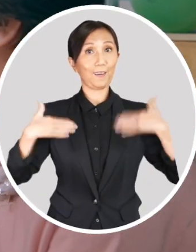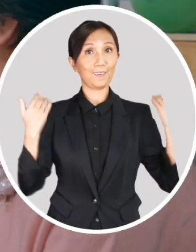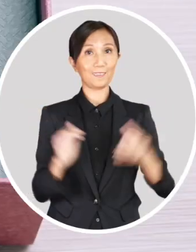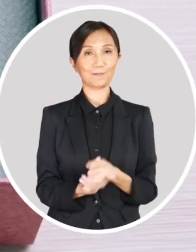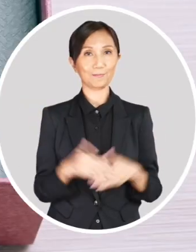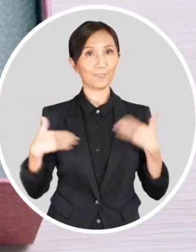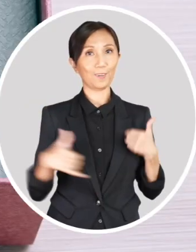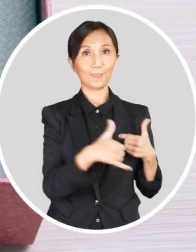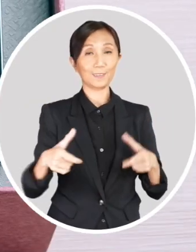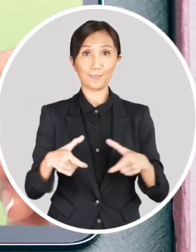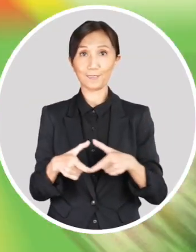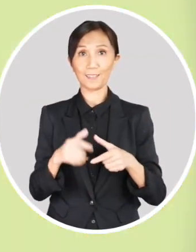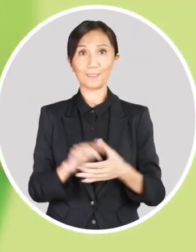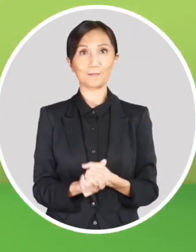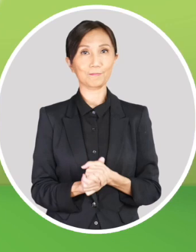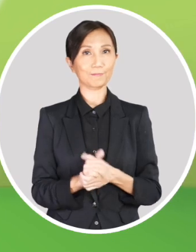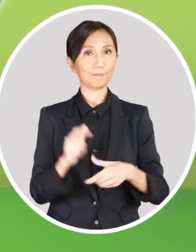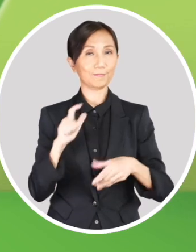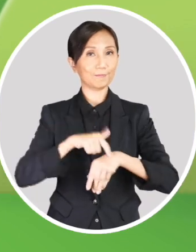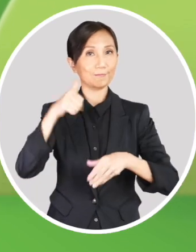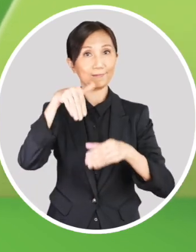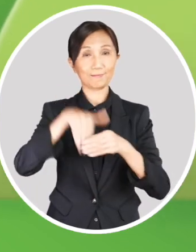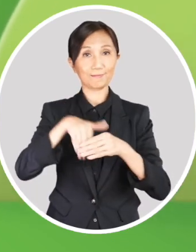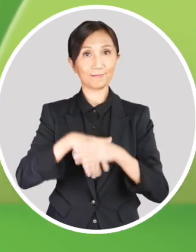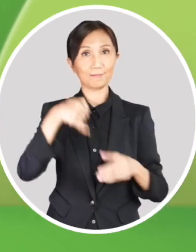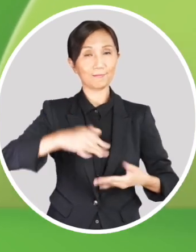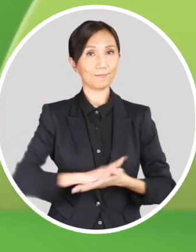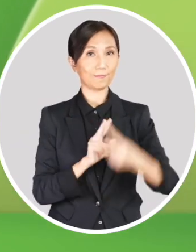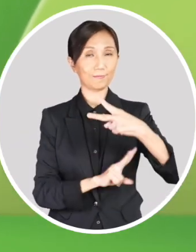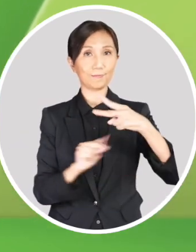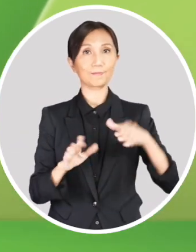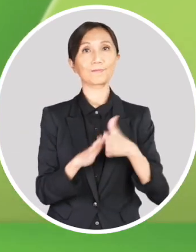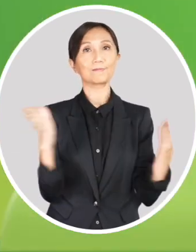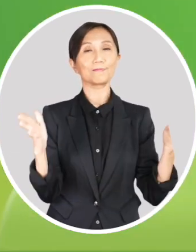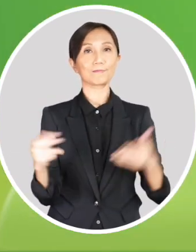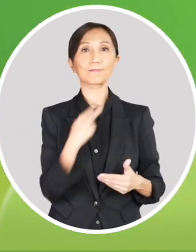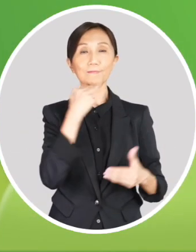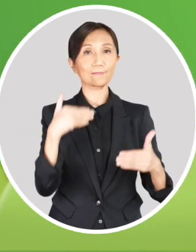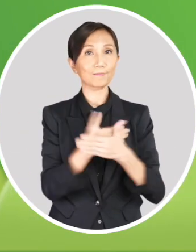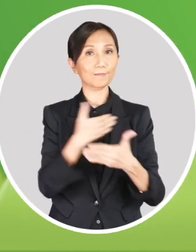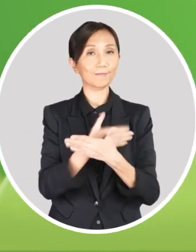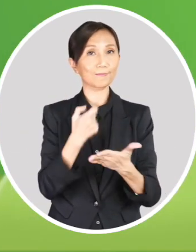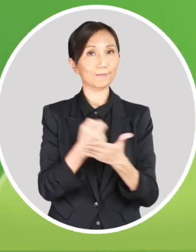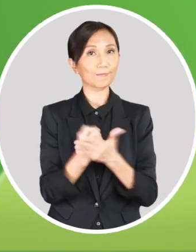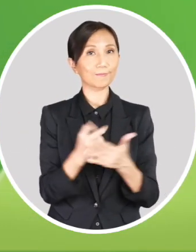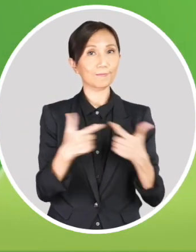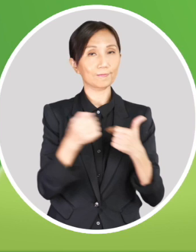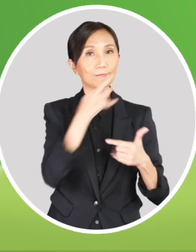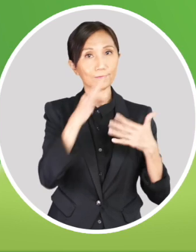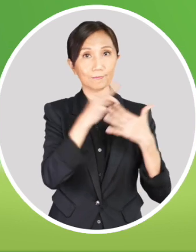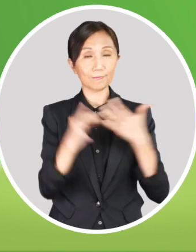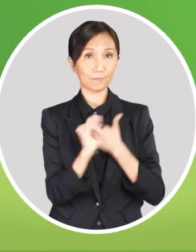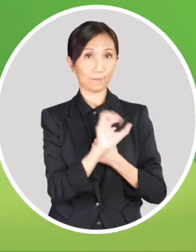Happy birthday! JoyYou Card? It's time for you to get one. From February 27th next year, the eligible age